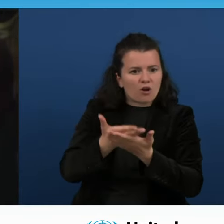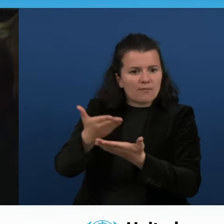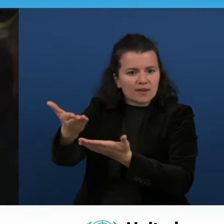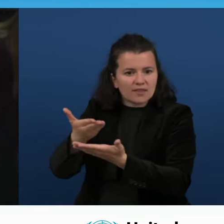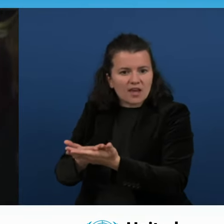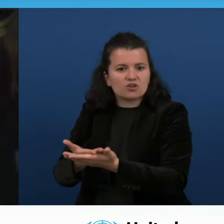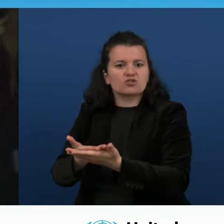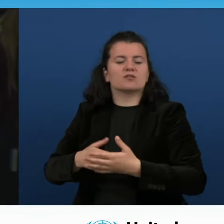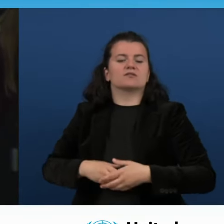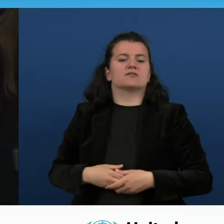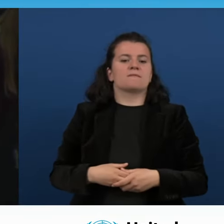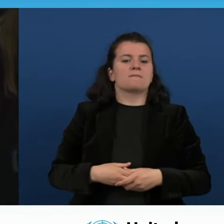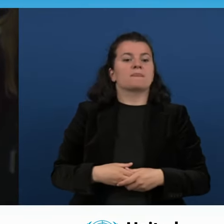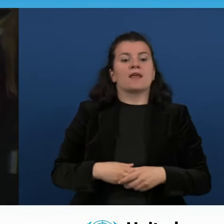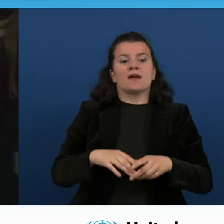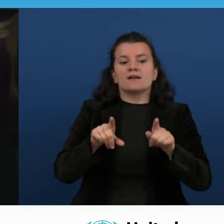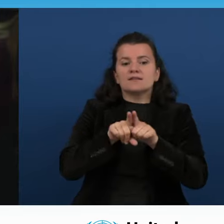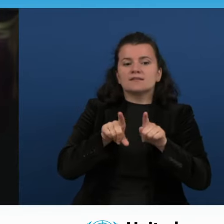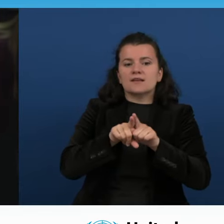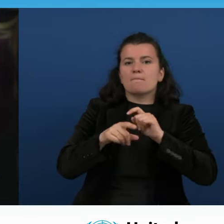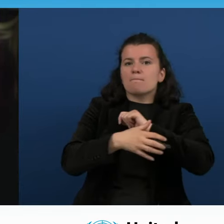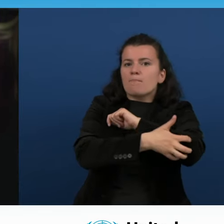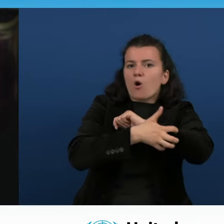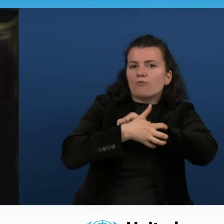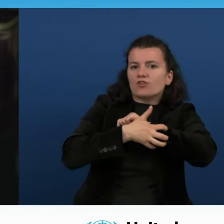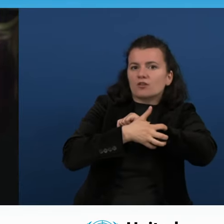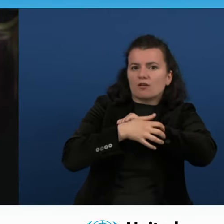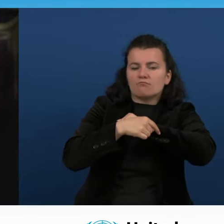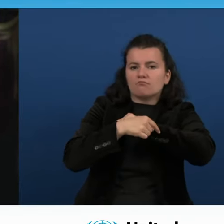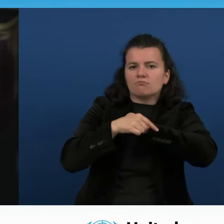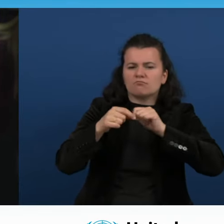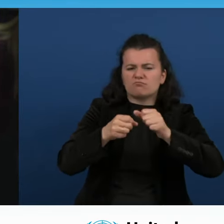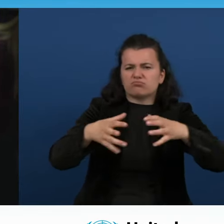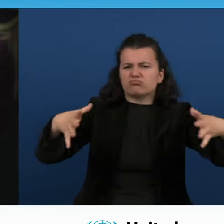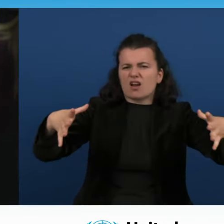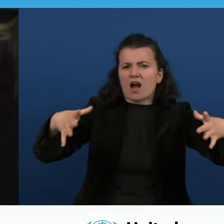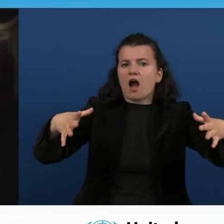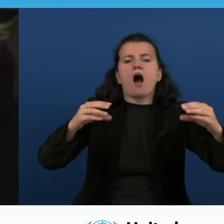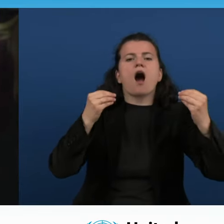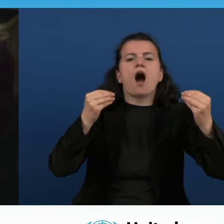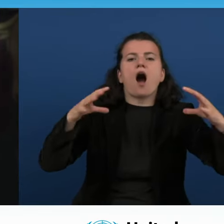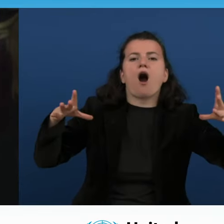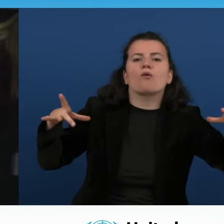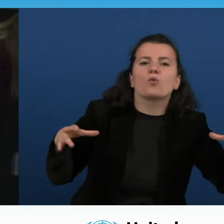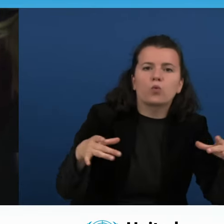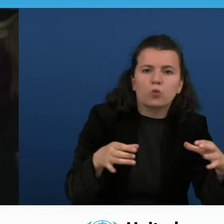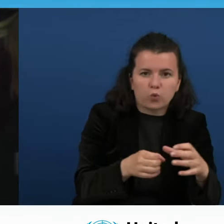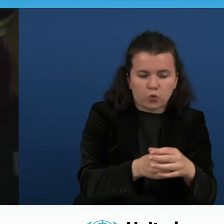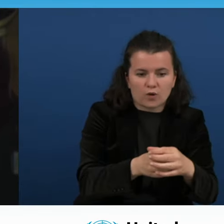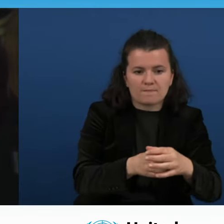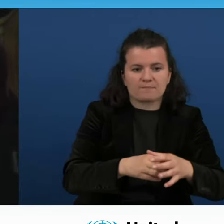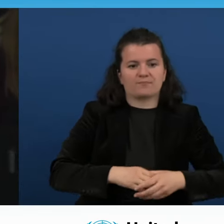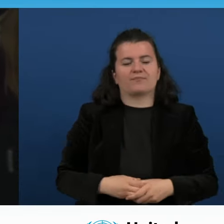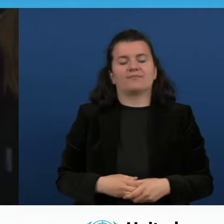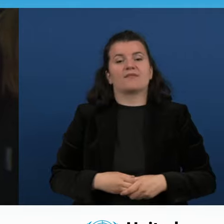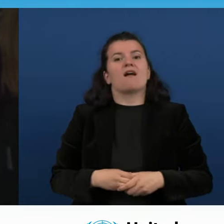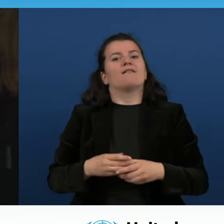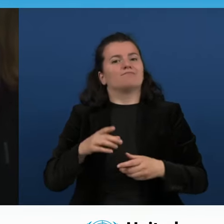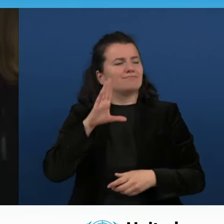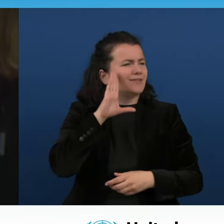but also at CSW, the importance of diverse youth